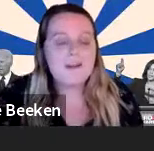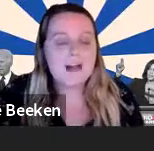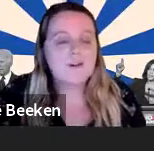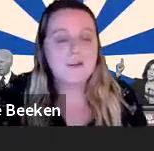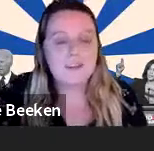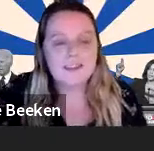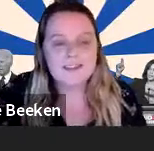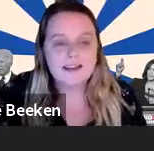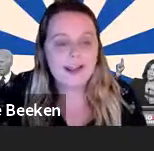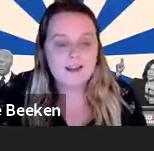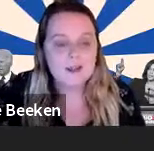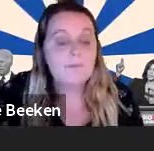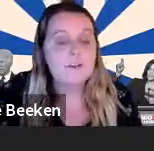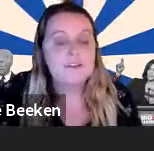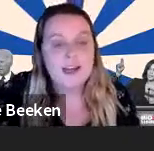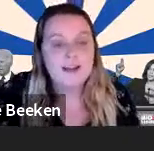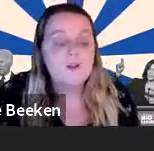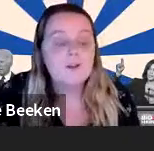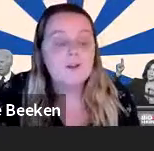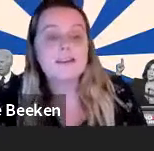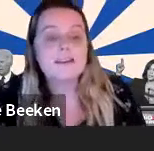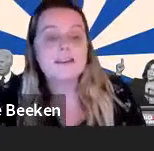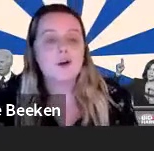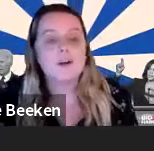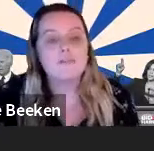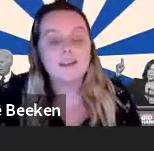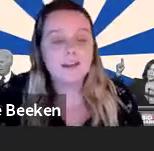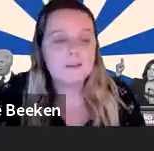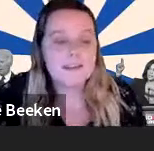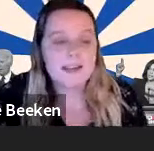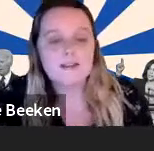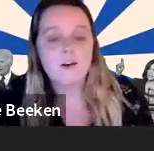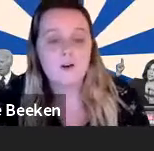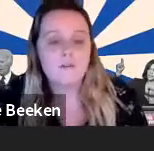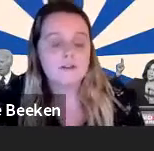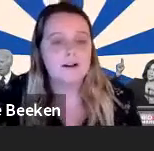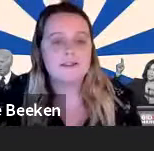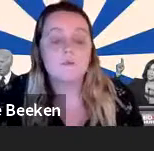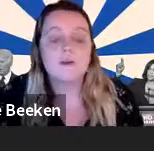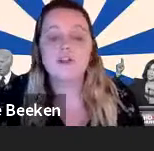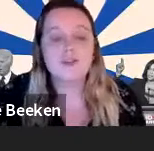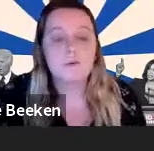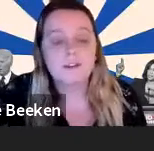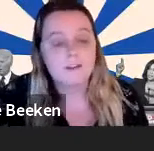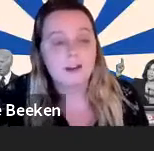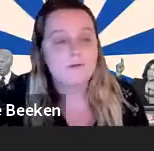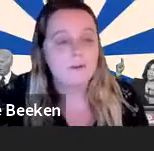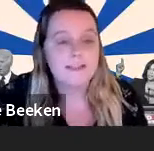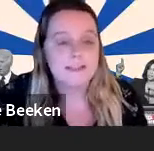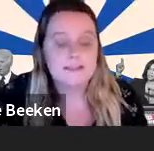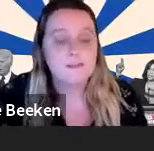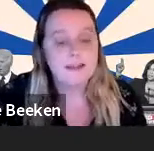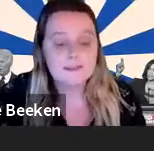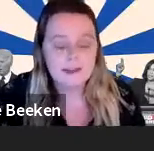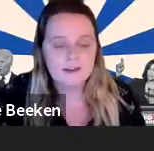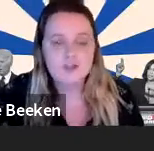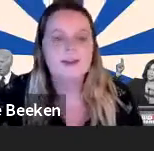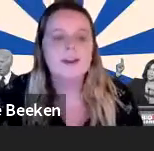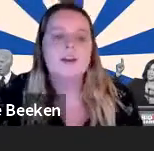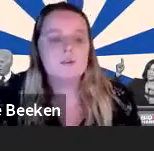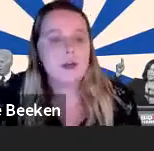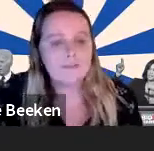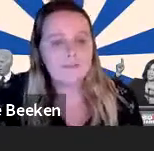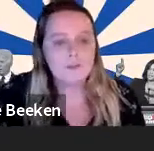we also have a really exciting action up for today. You can take a quick video to send over to us, wishing Joe good luck before he takes the debate